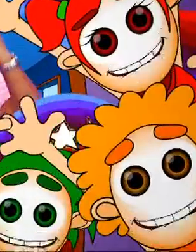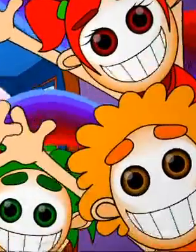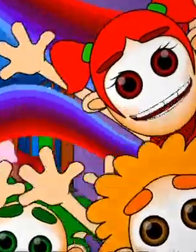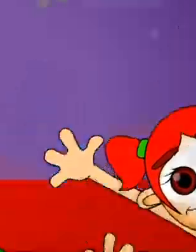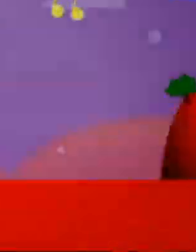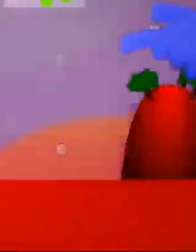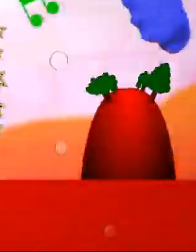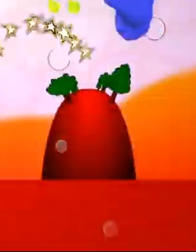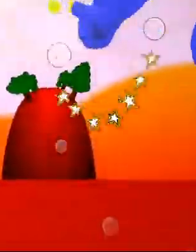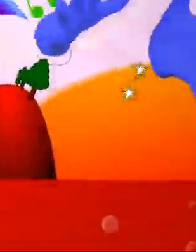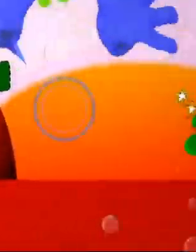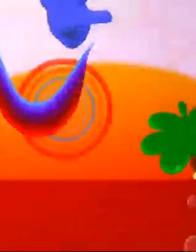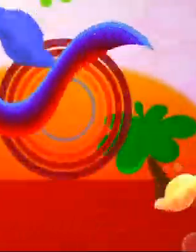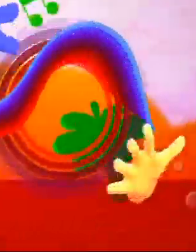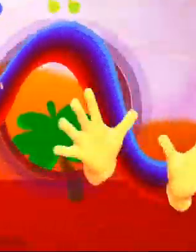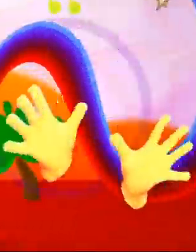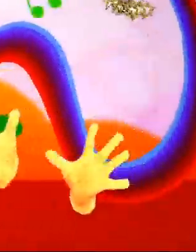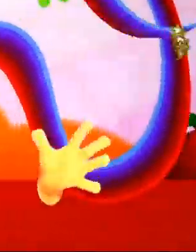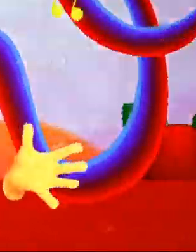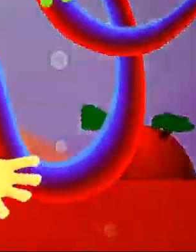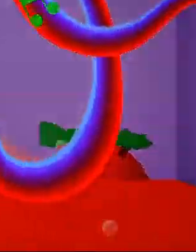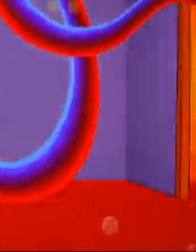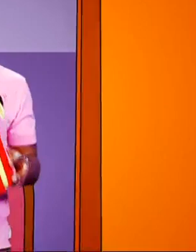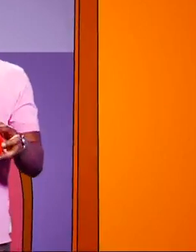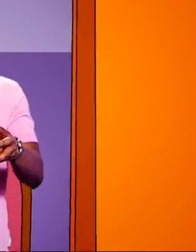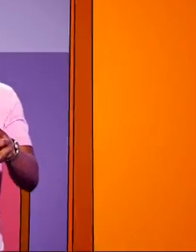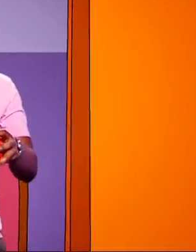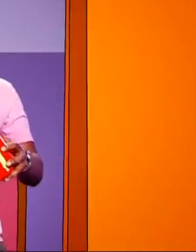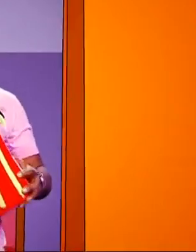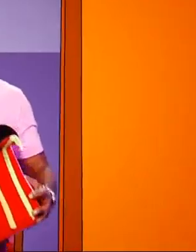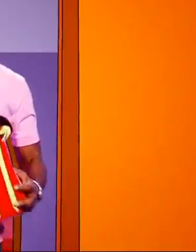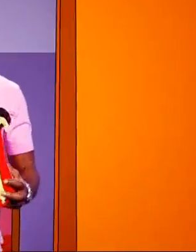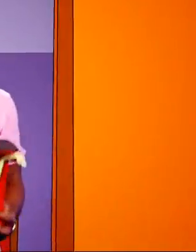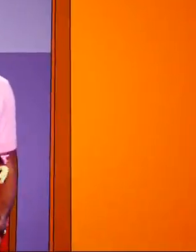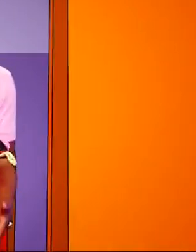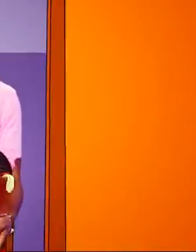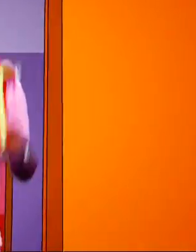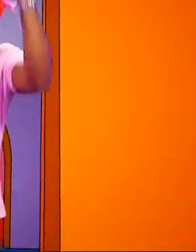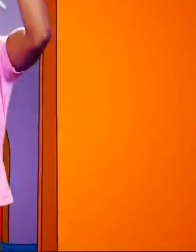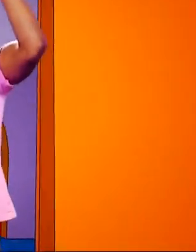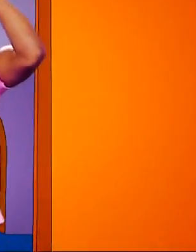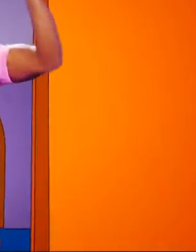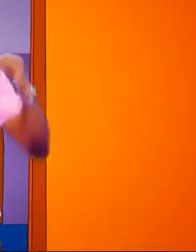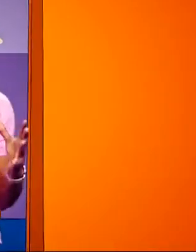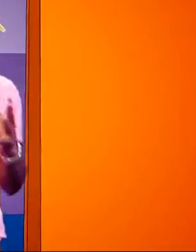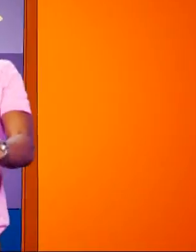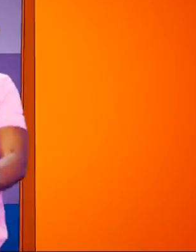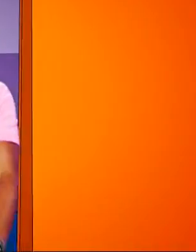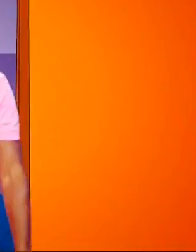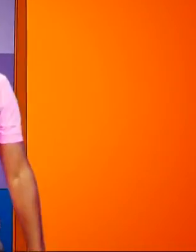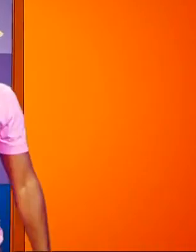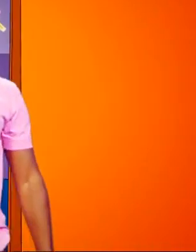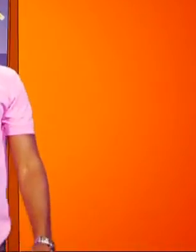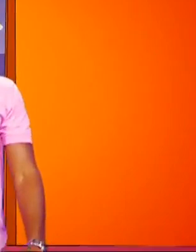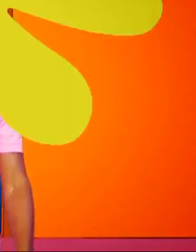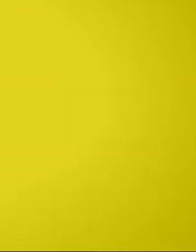Big fun time! With friends and songs and jokes, we've got it all. You'll have fun with me. It's big fun time, you know you'll